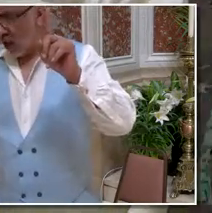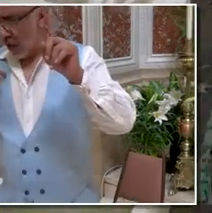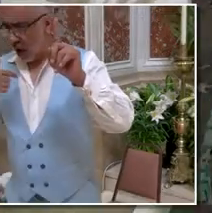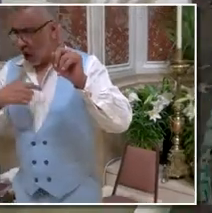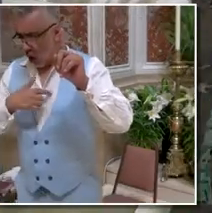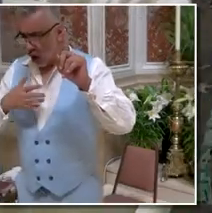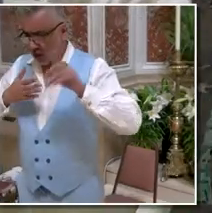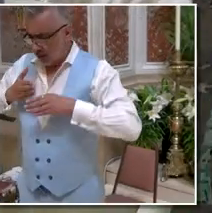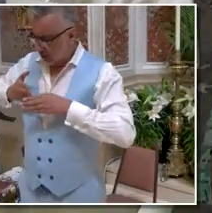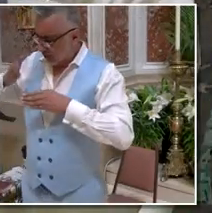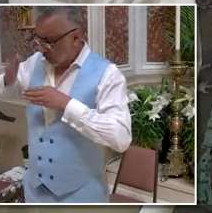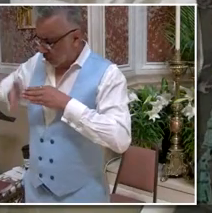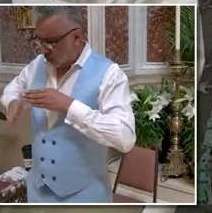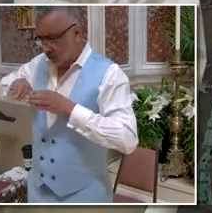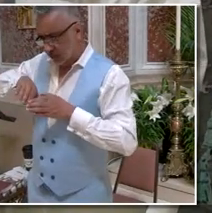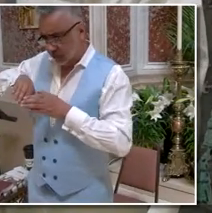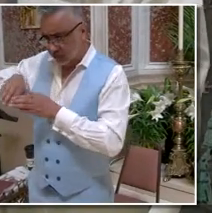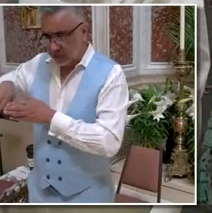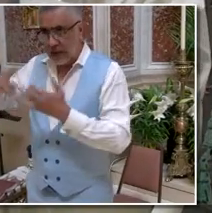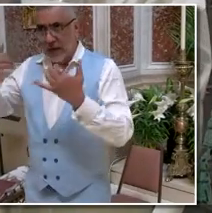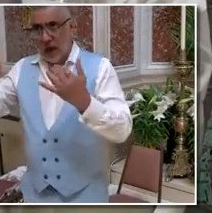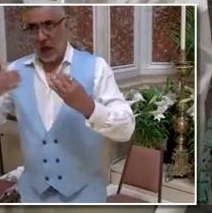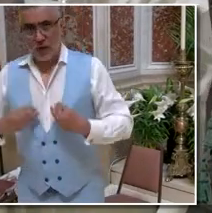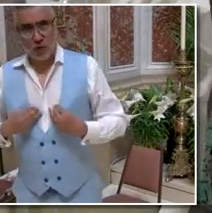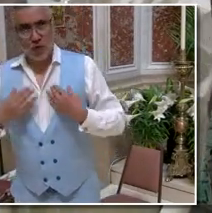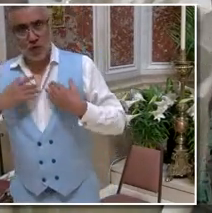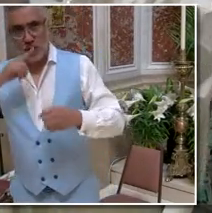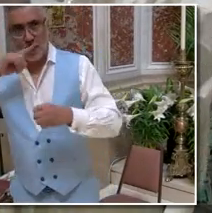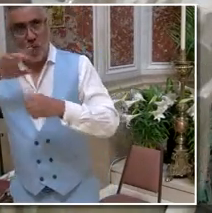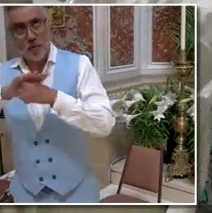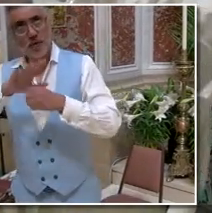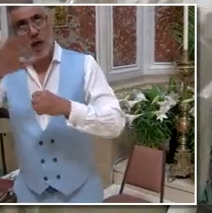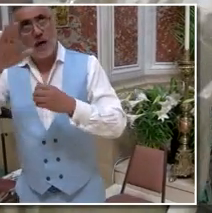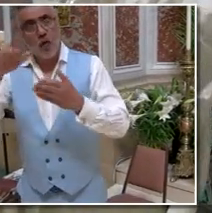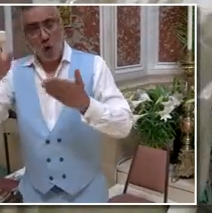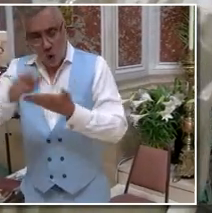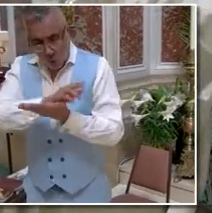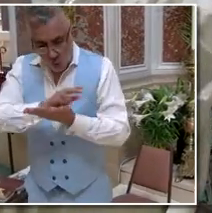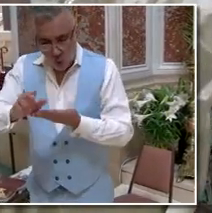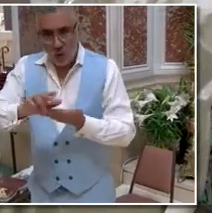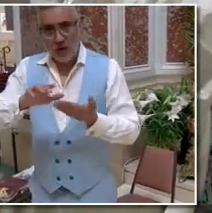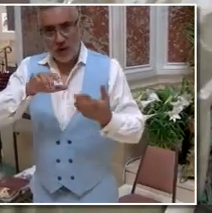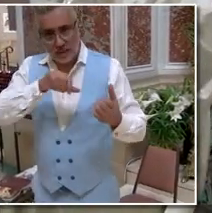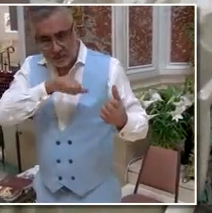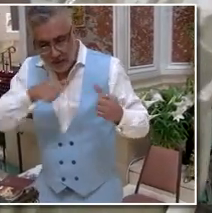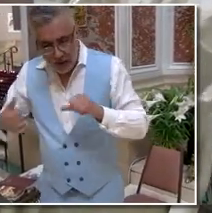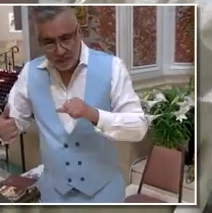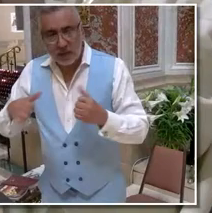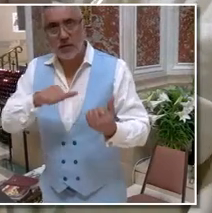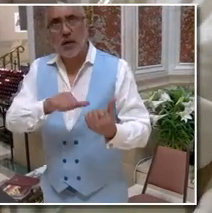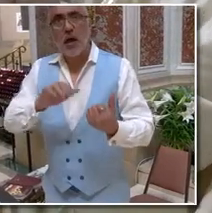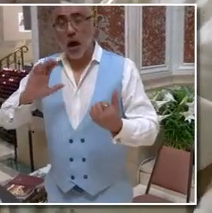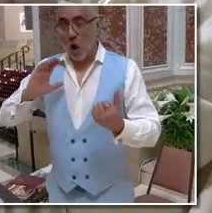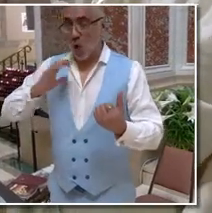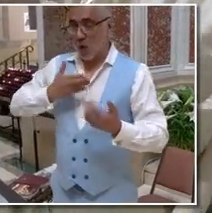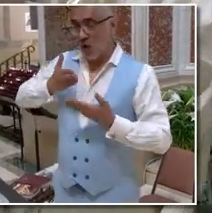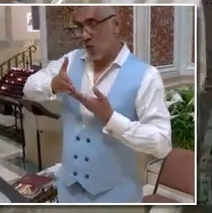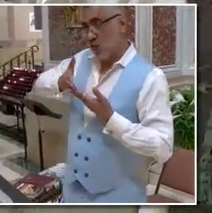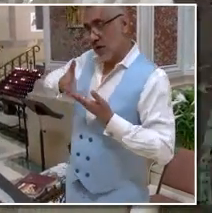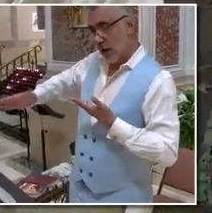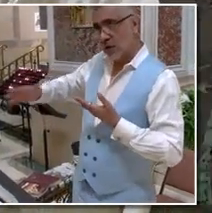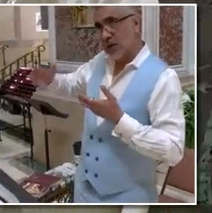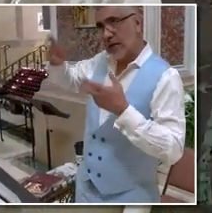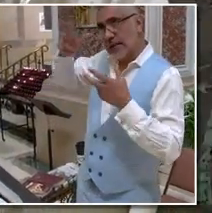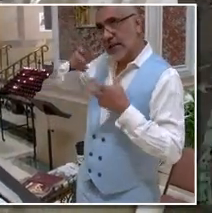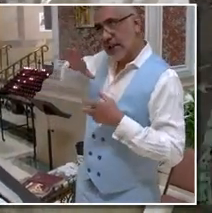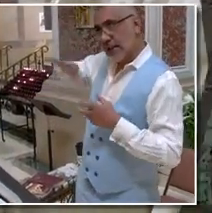is concluded, let us renew the promises of holy baptism by which we renounced Satan and